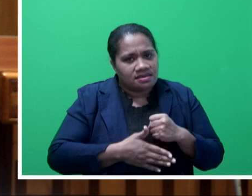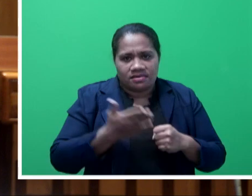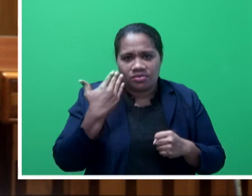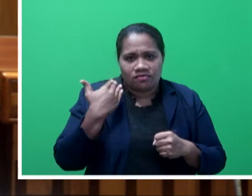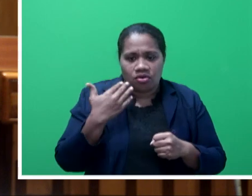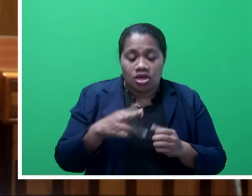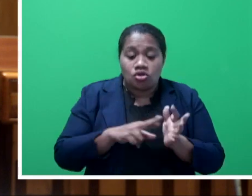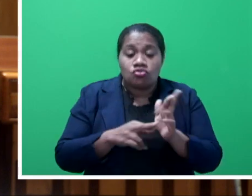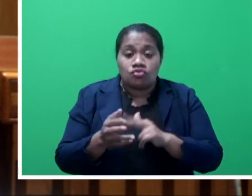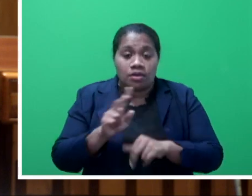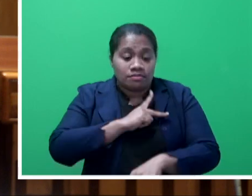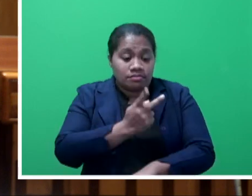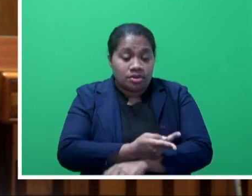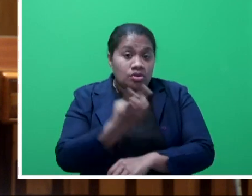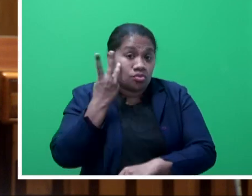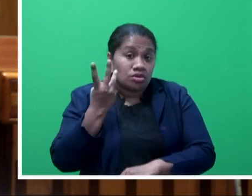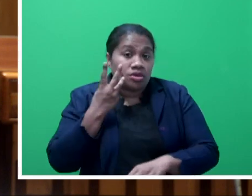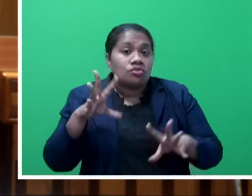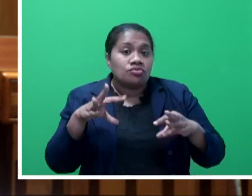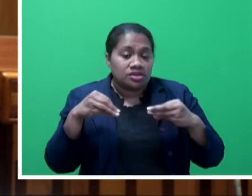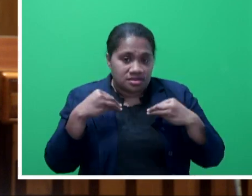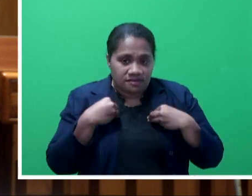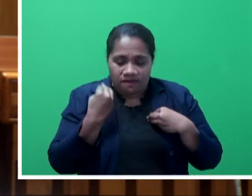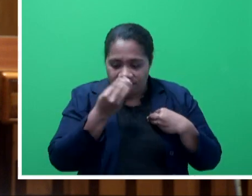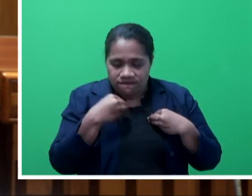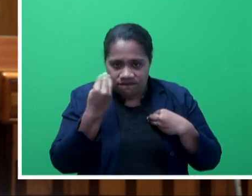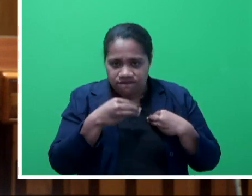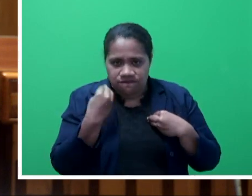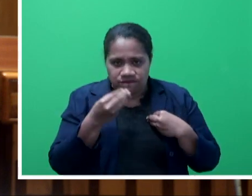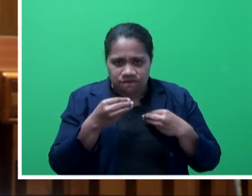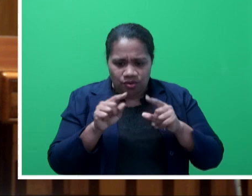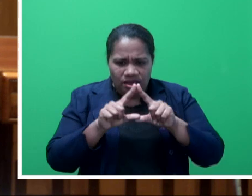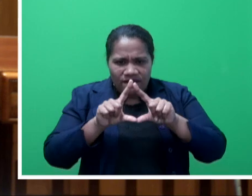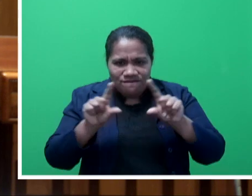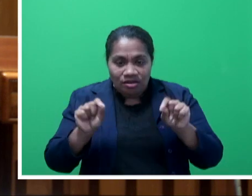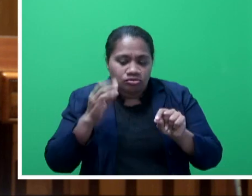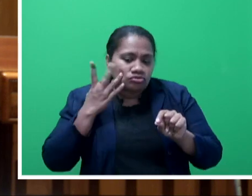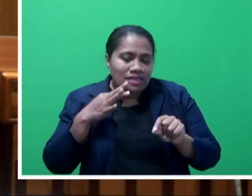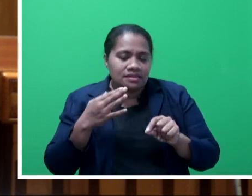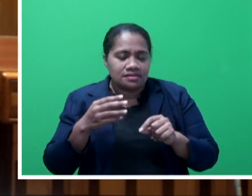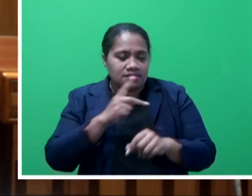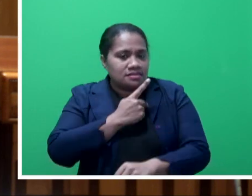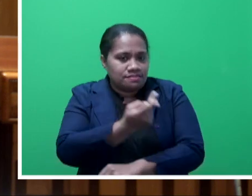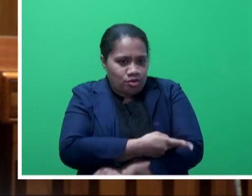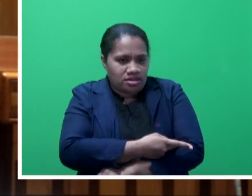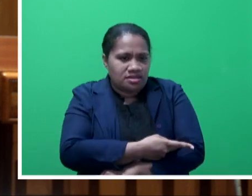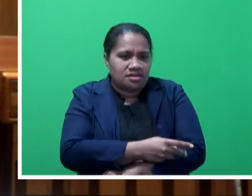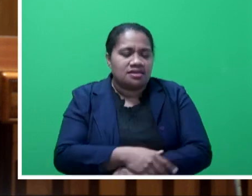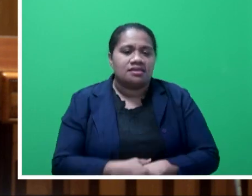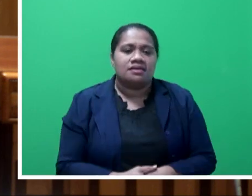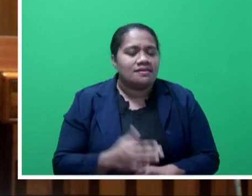women get food vouchers when they were pregnant. Never before, Mr. Speaker, sir,